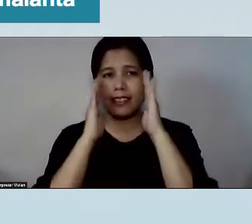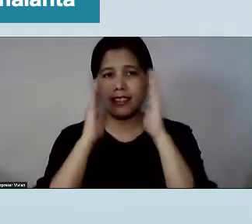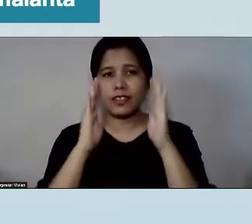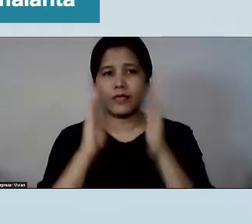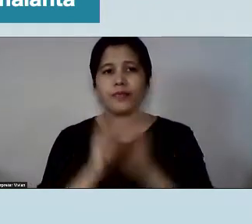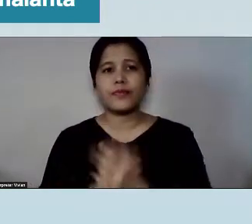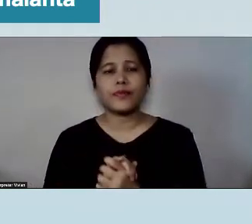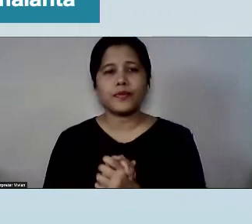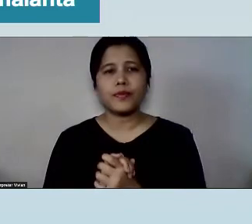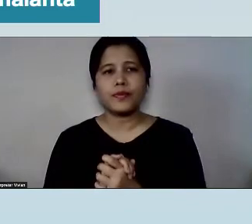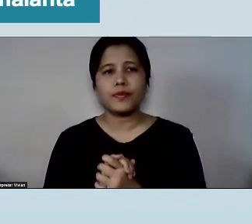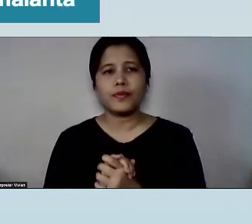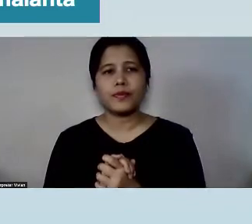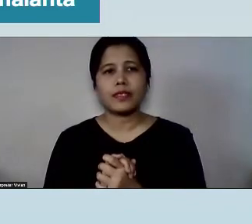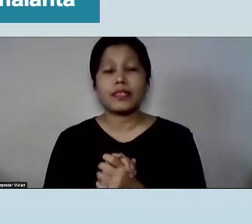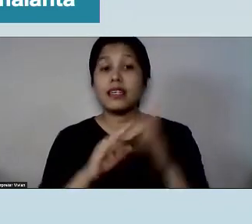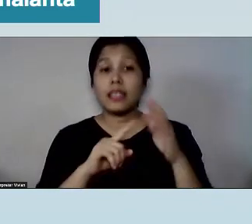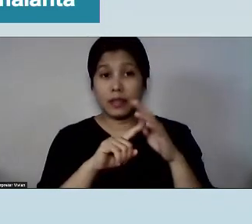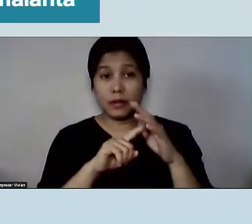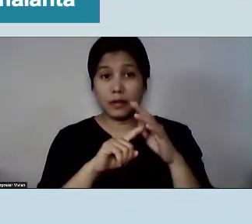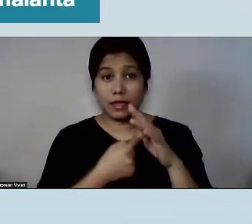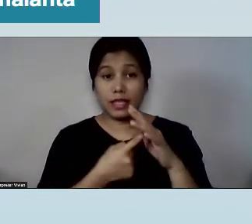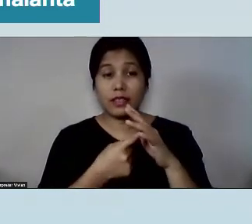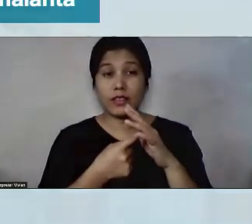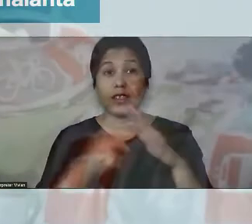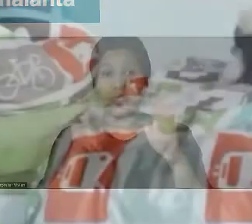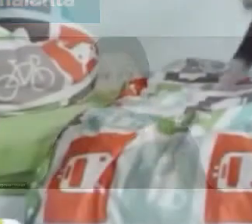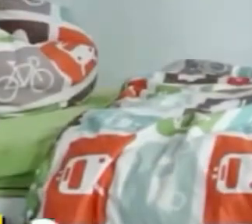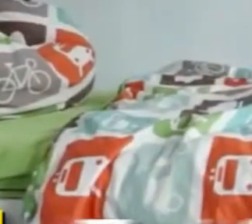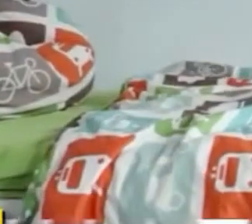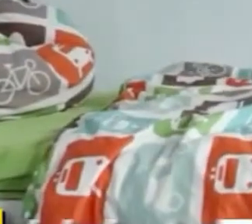Next slide. Let me begin with this video. Let's watch it.